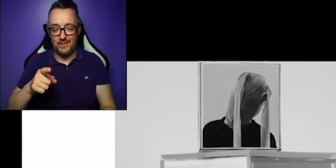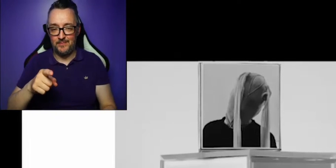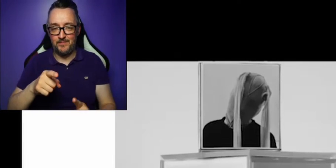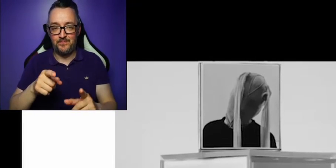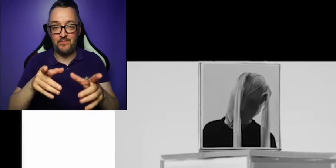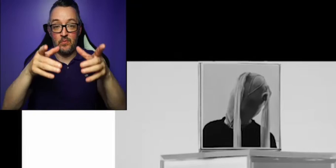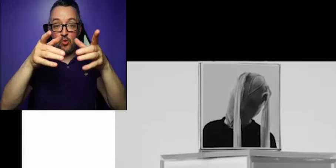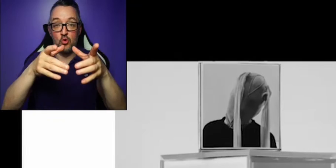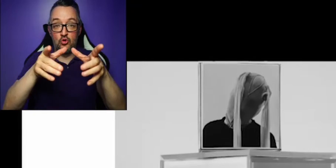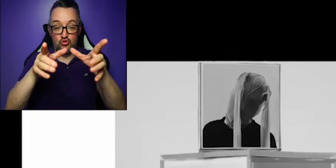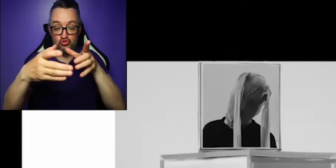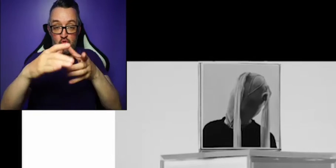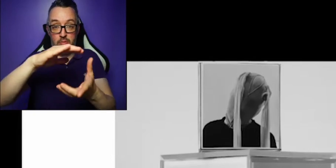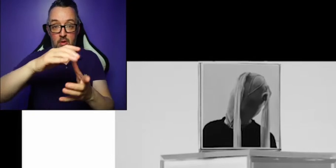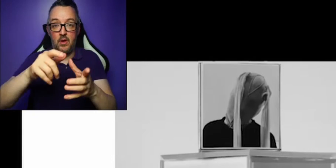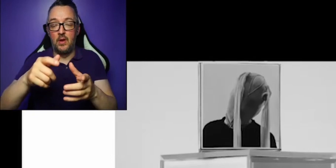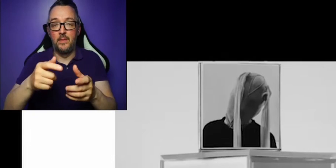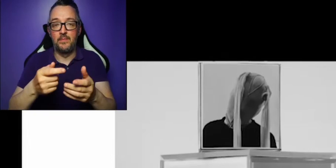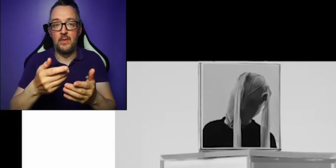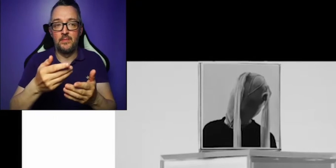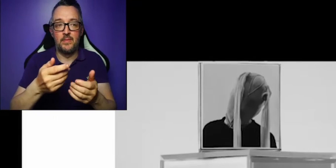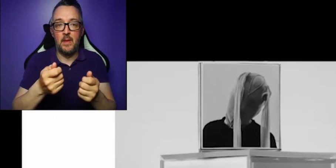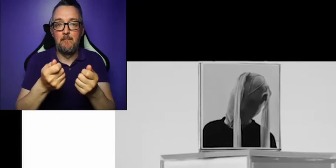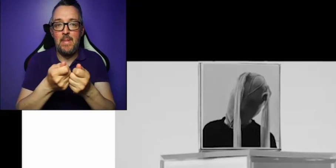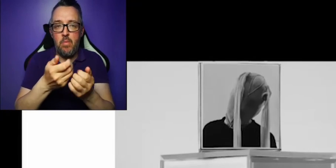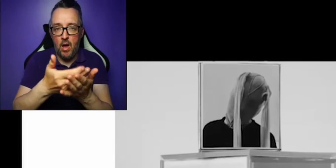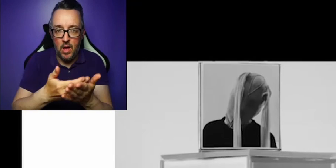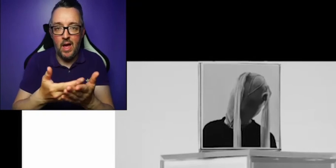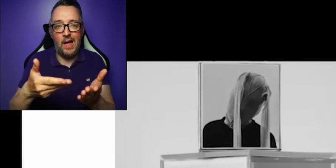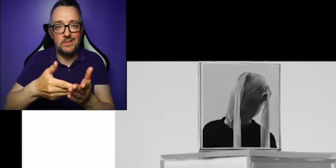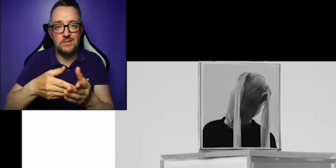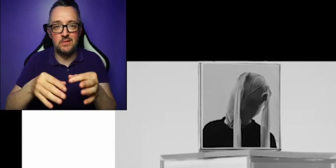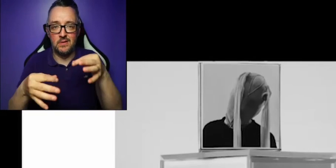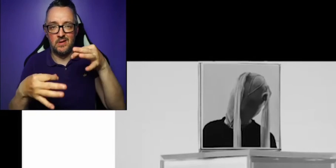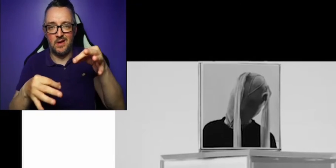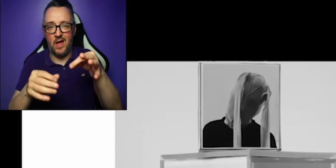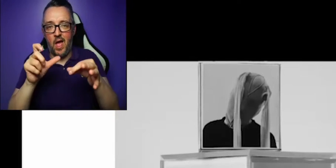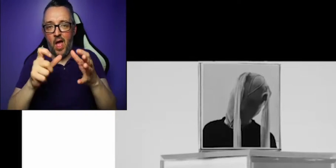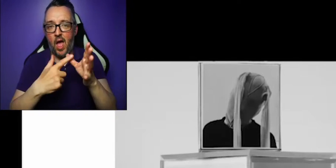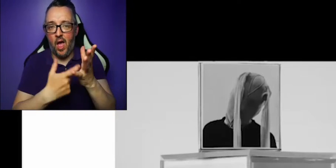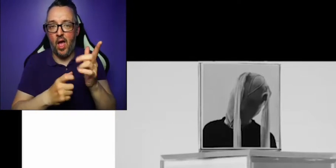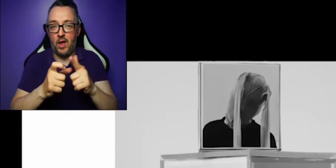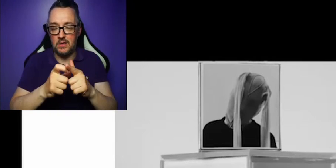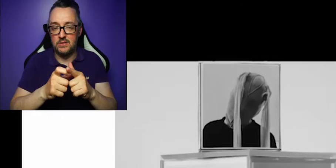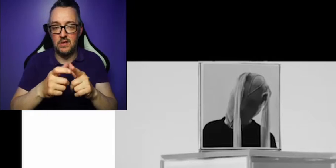that's a paper-based cube, paper and card, the top one. And that also has